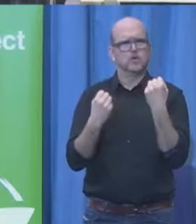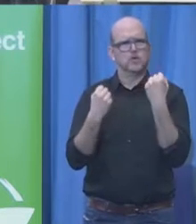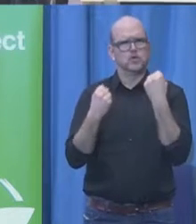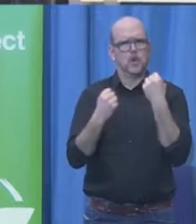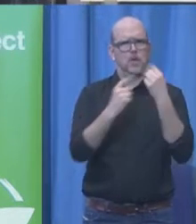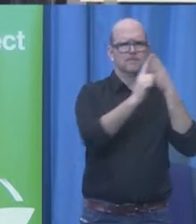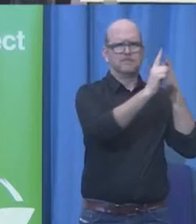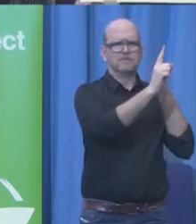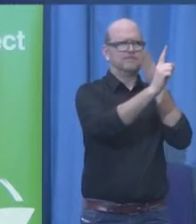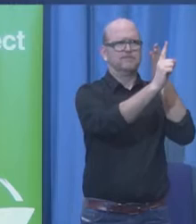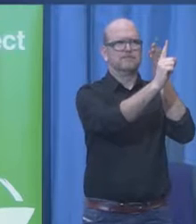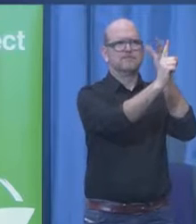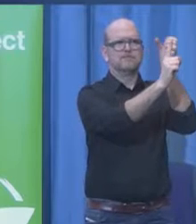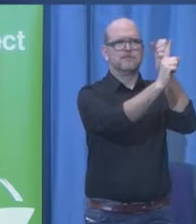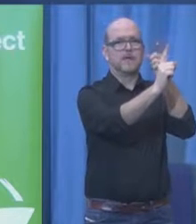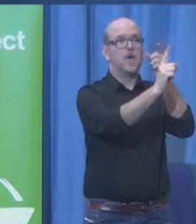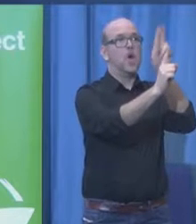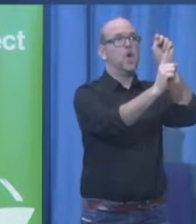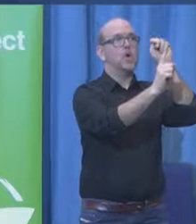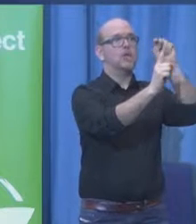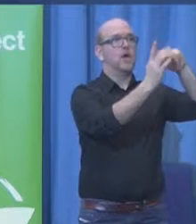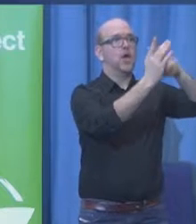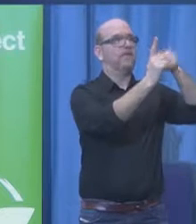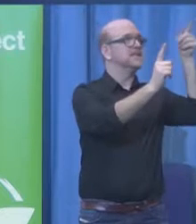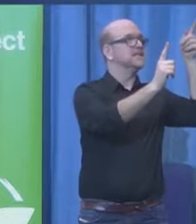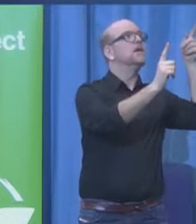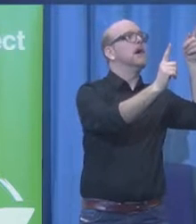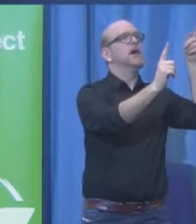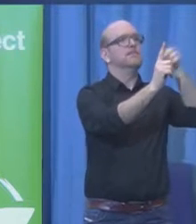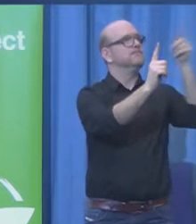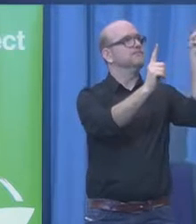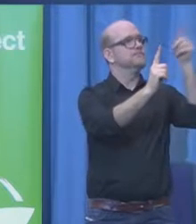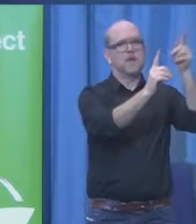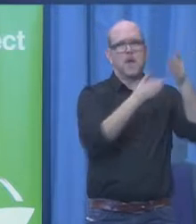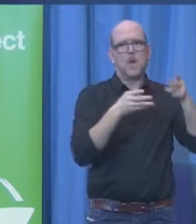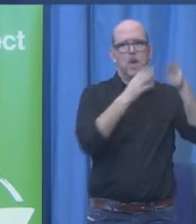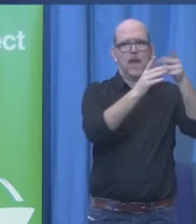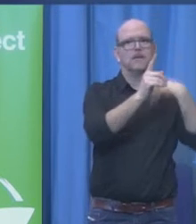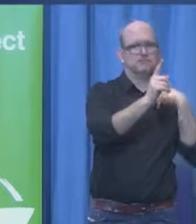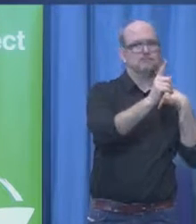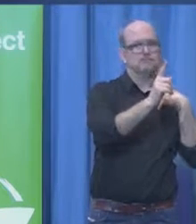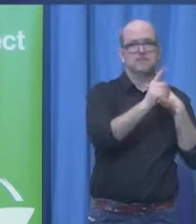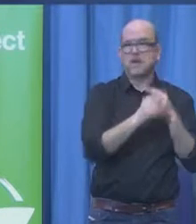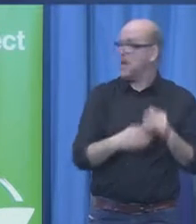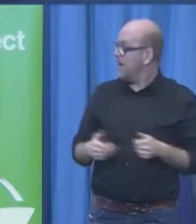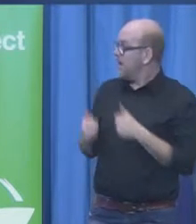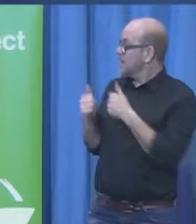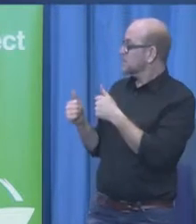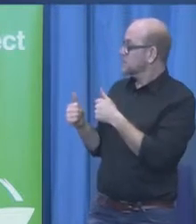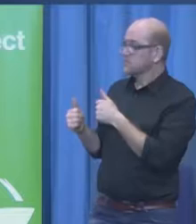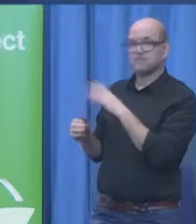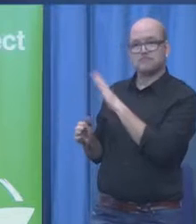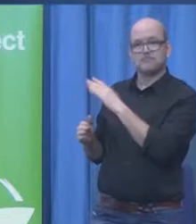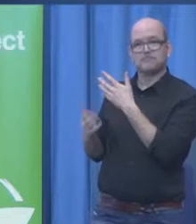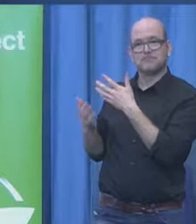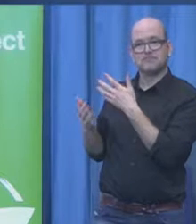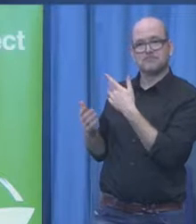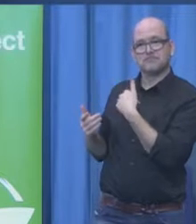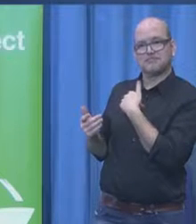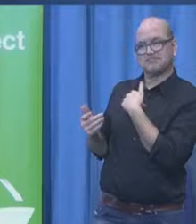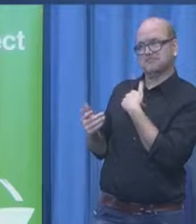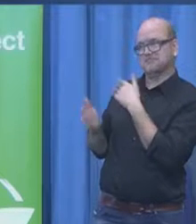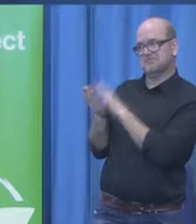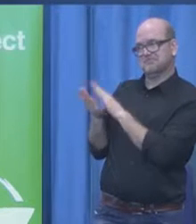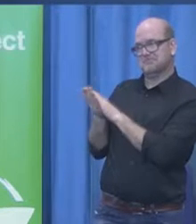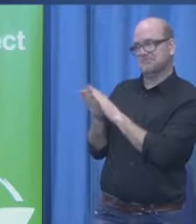Exciting times indeed, and our congratulations certainly to your re-election. Thank you. Now, turning to our